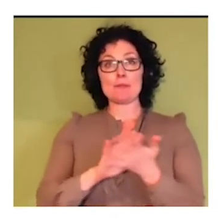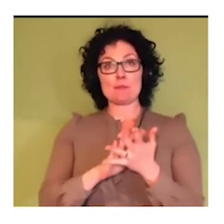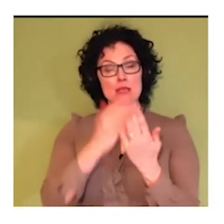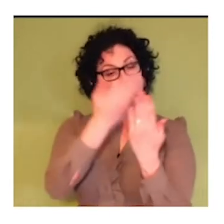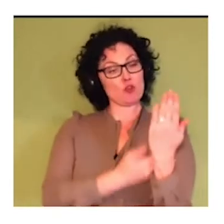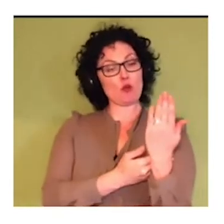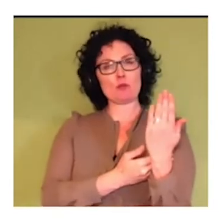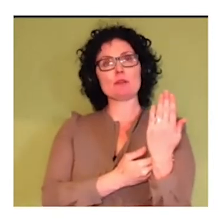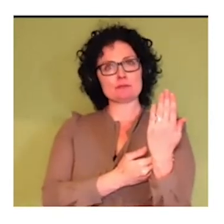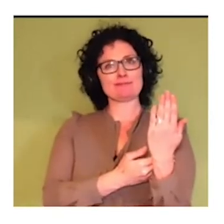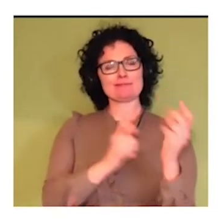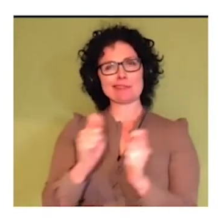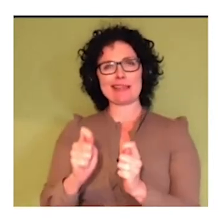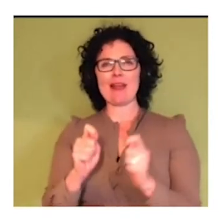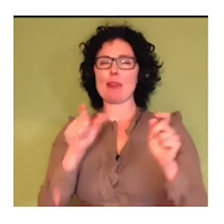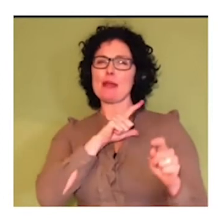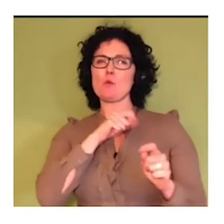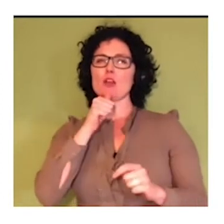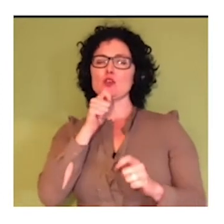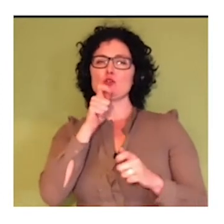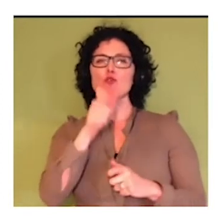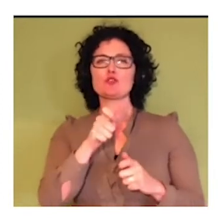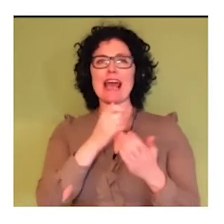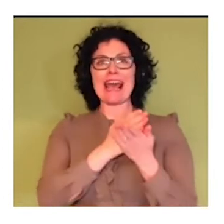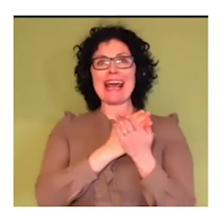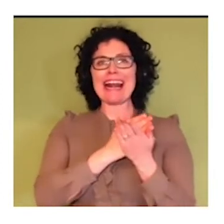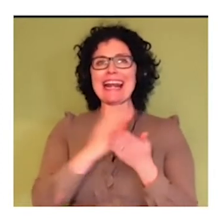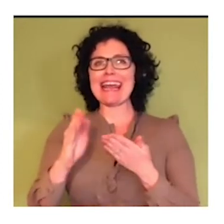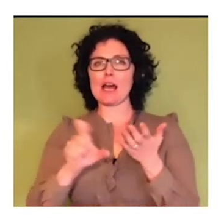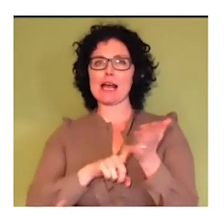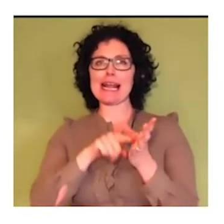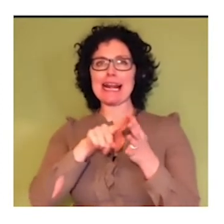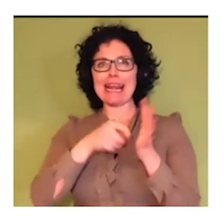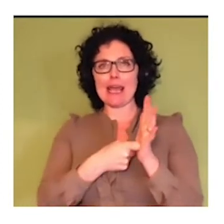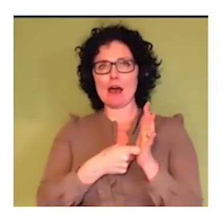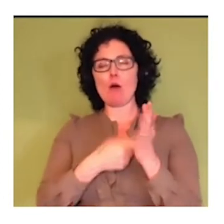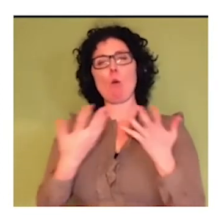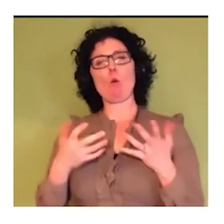hence the term clear print or modified large print.